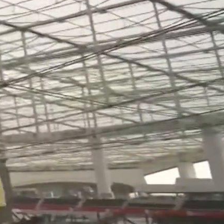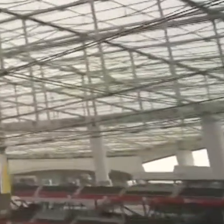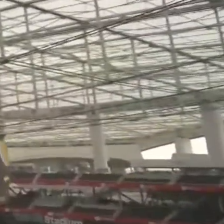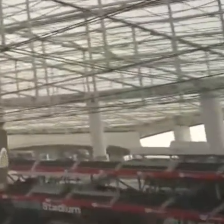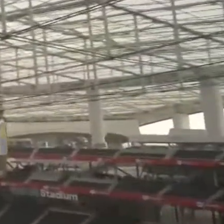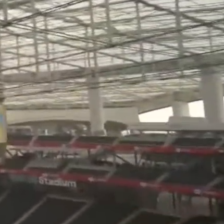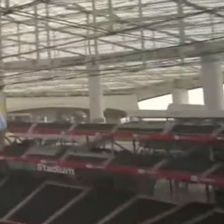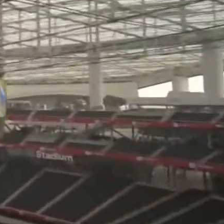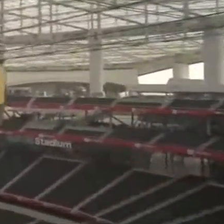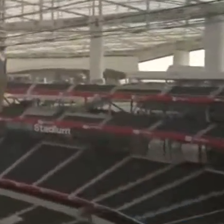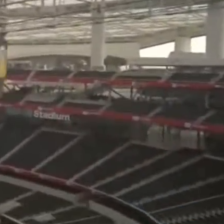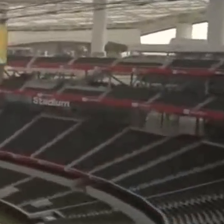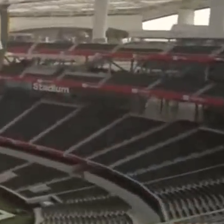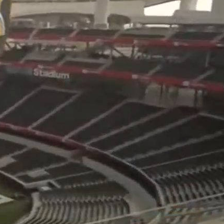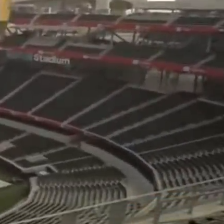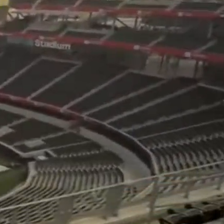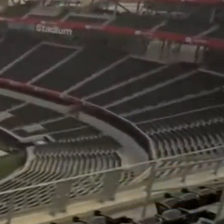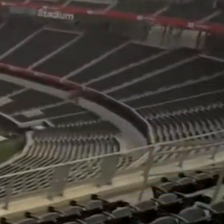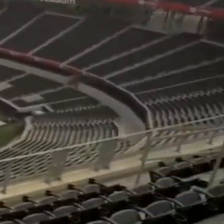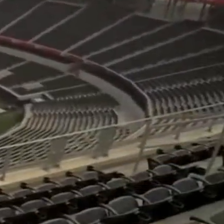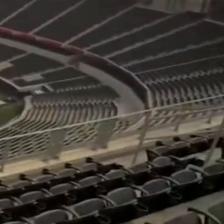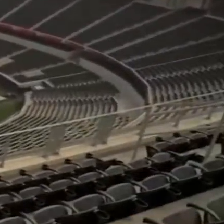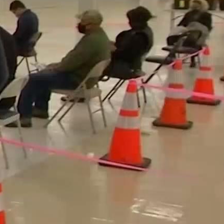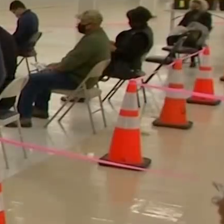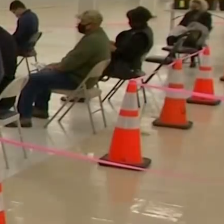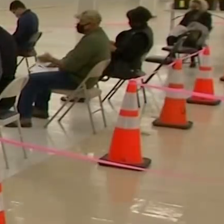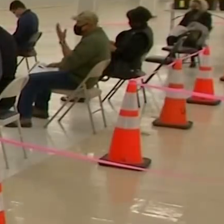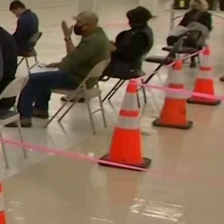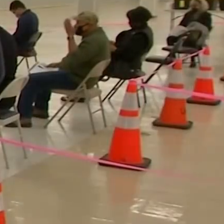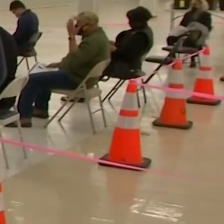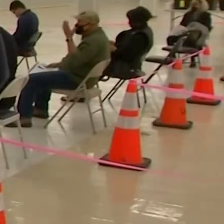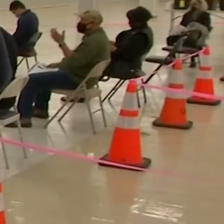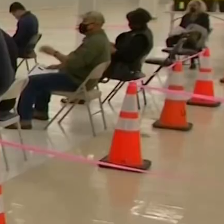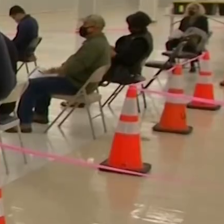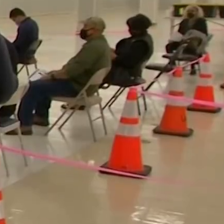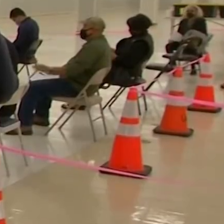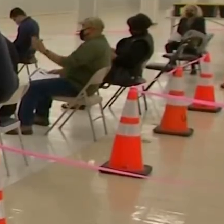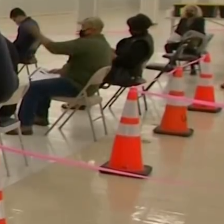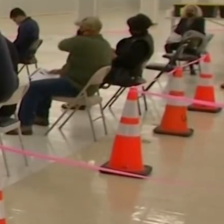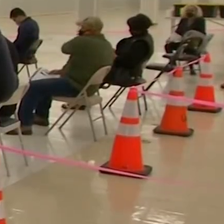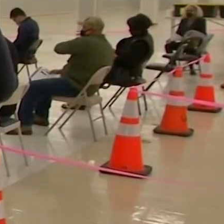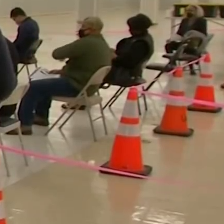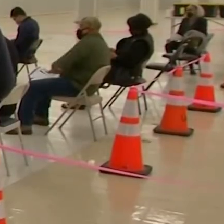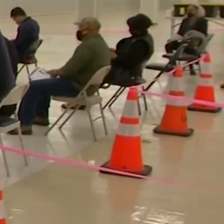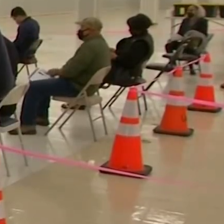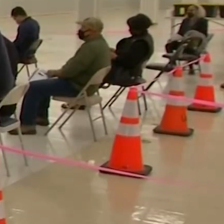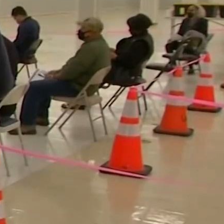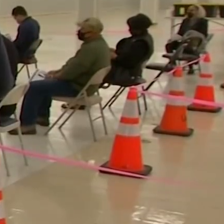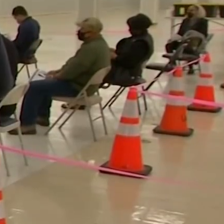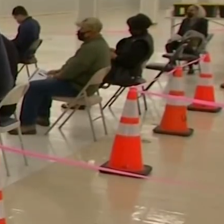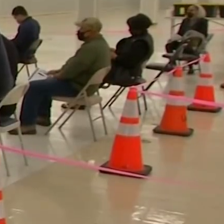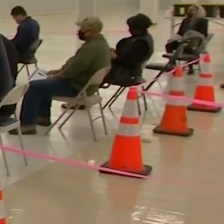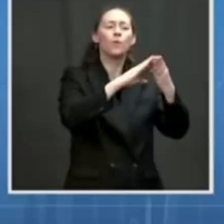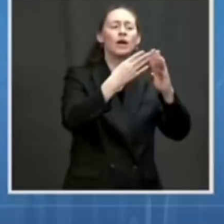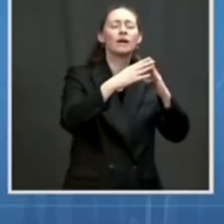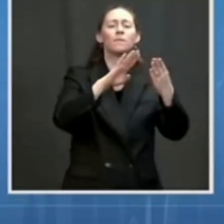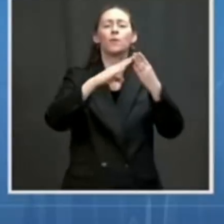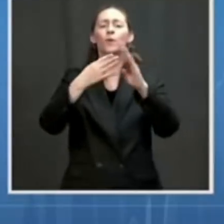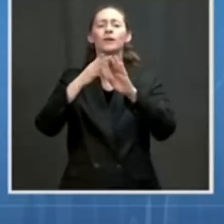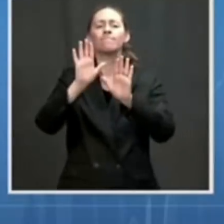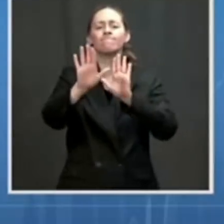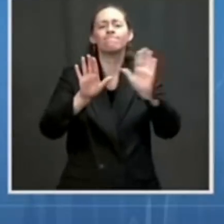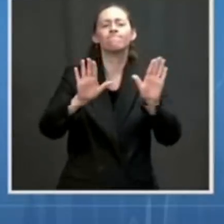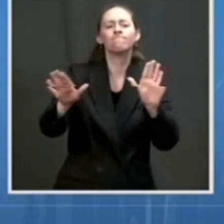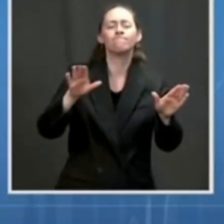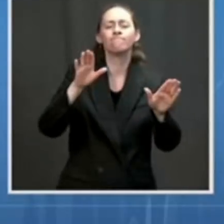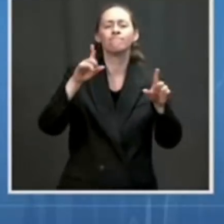Bowl tickets are just some of the incentives being offered up to encourage Americans to get fully vaccinated. If you are in a particular community,